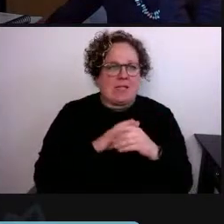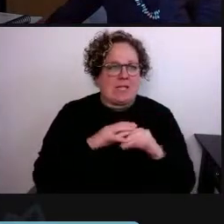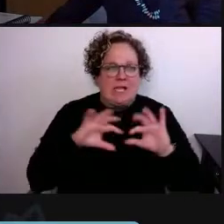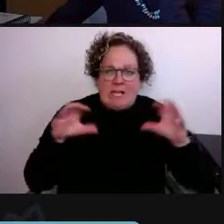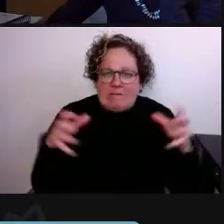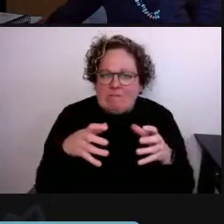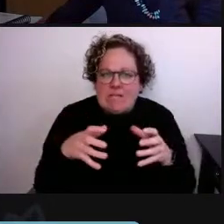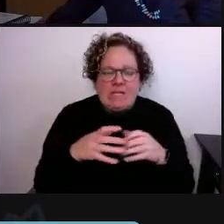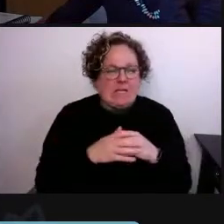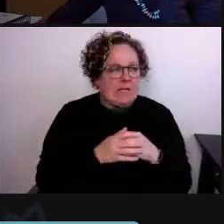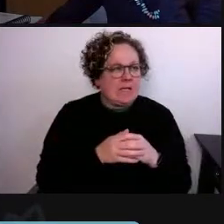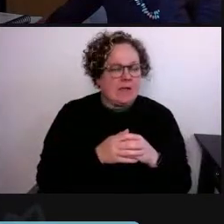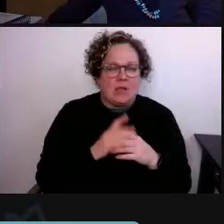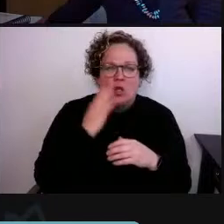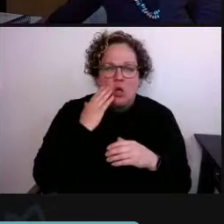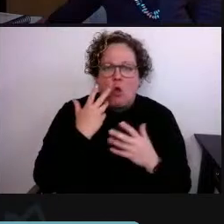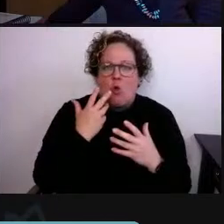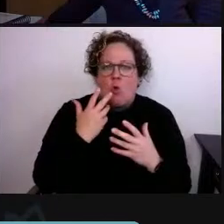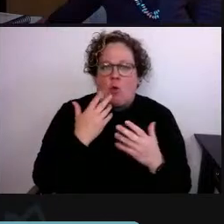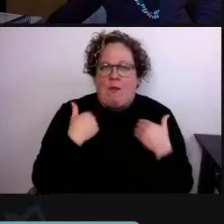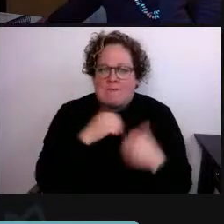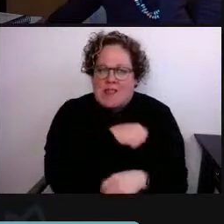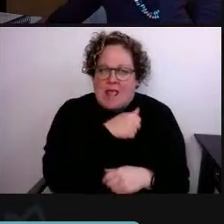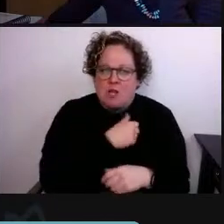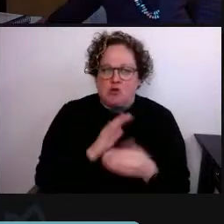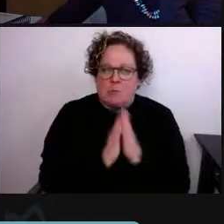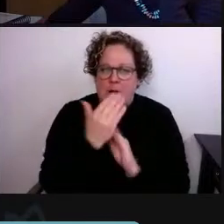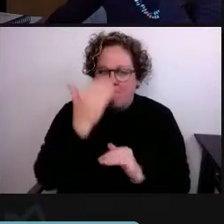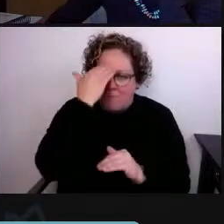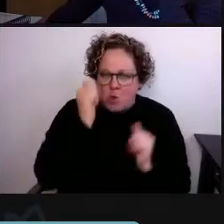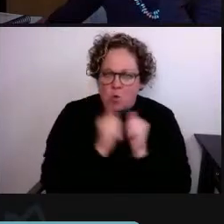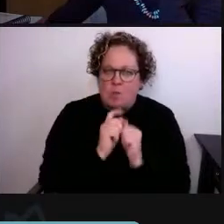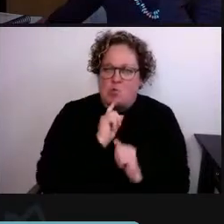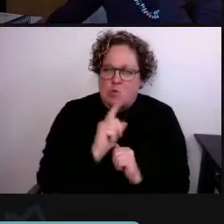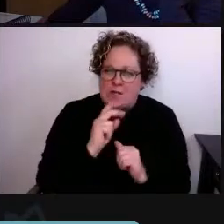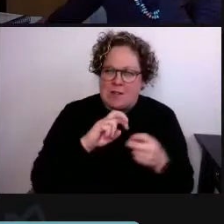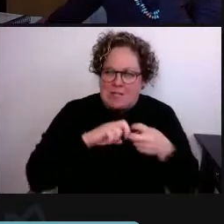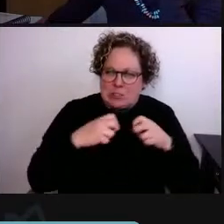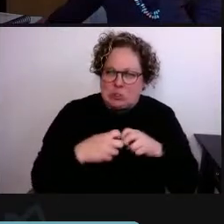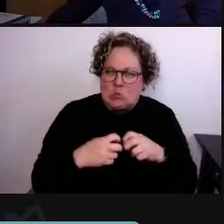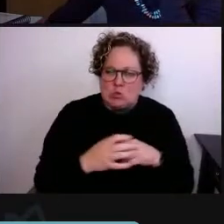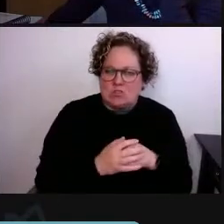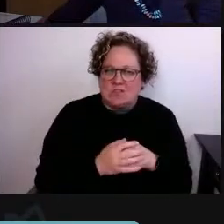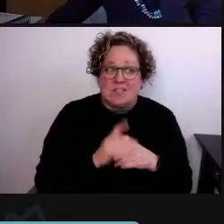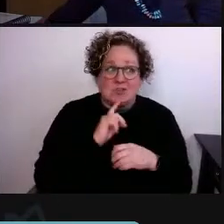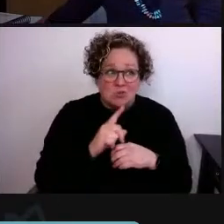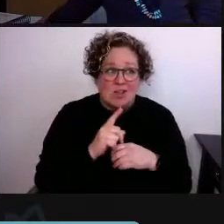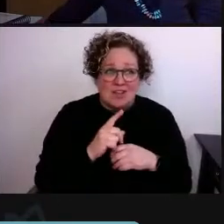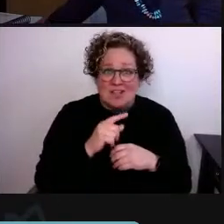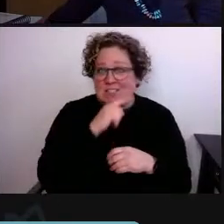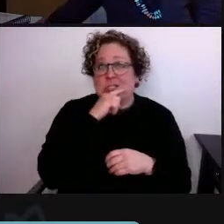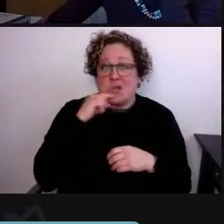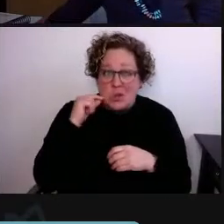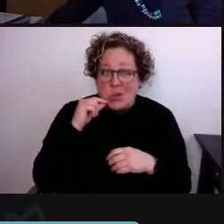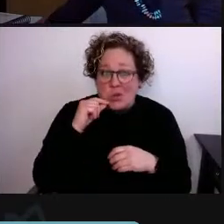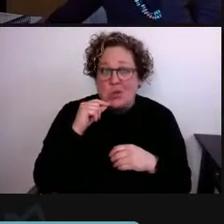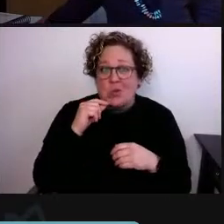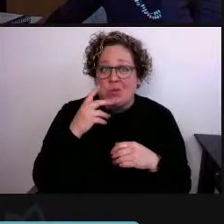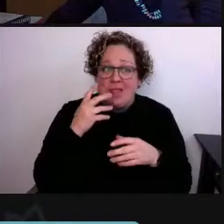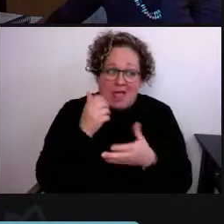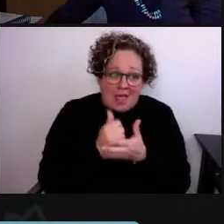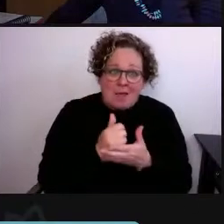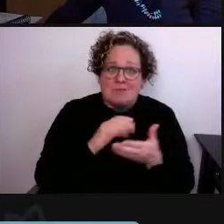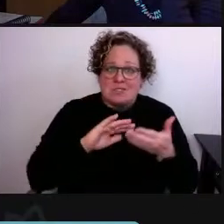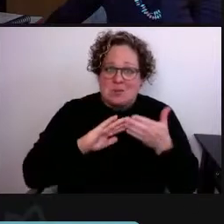know, strategy to get to know the real issues. And it's the piece that ties, it's the glue that really helps communities stay